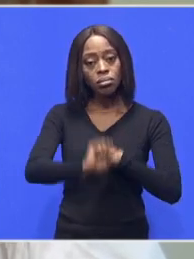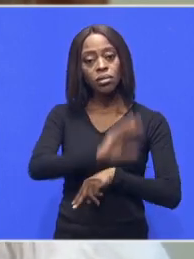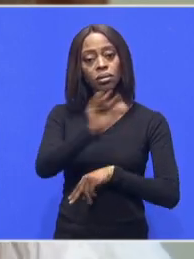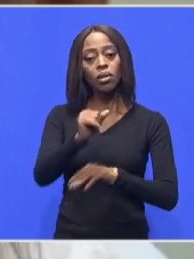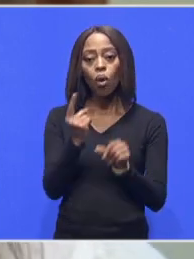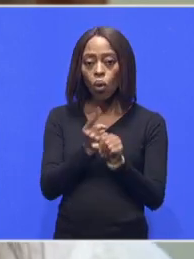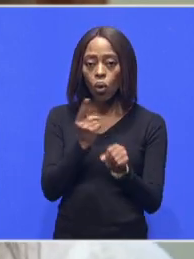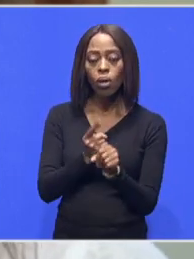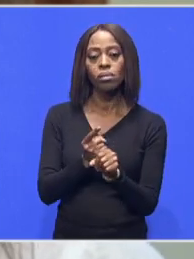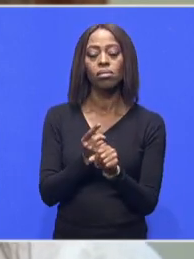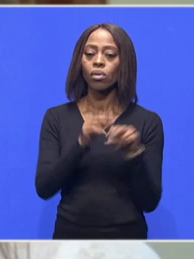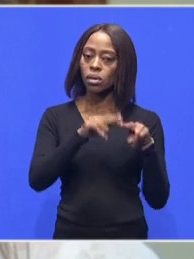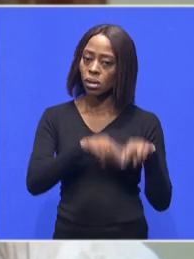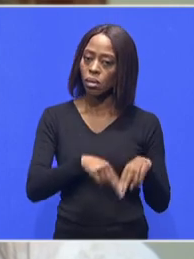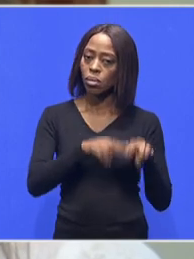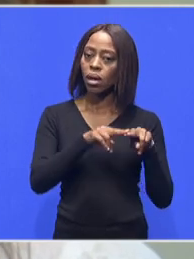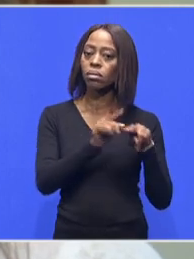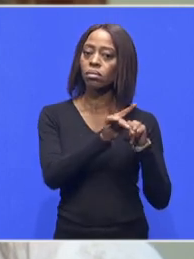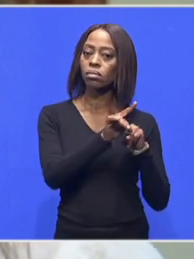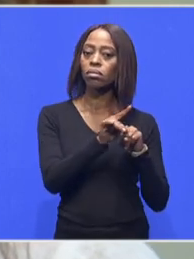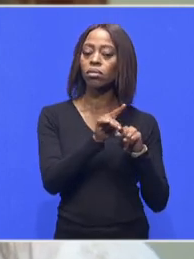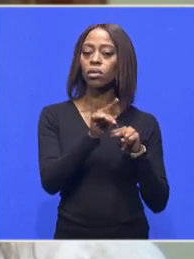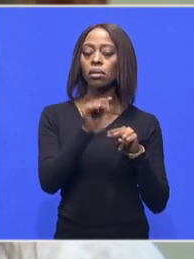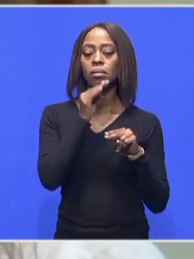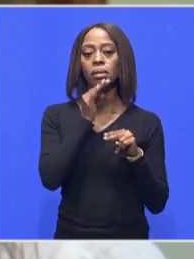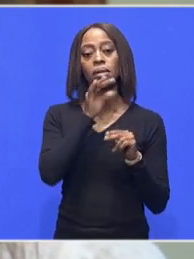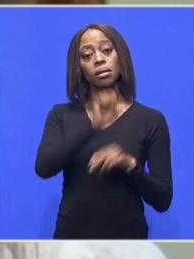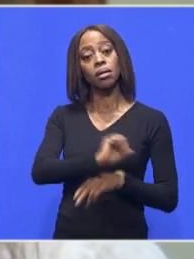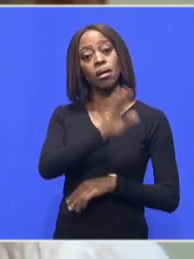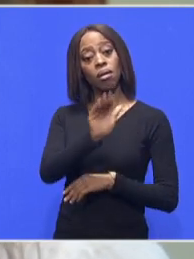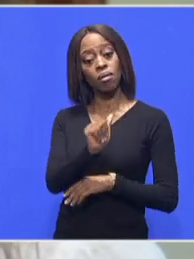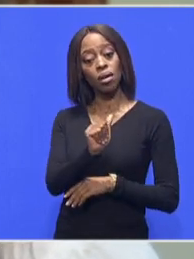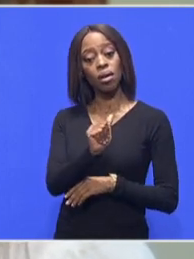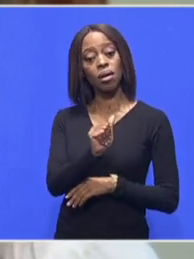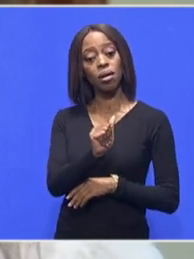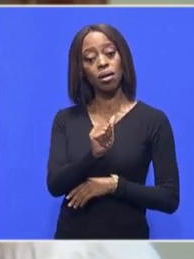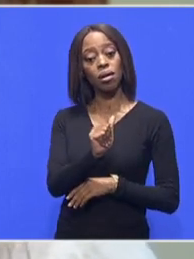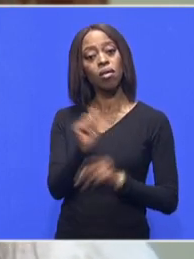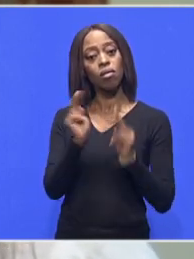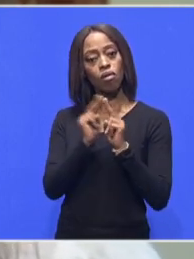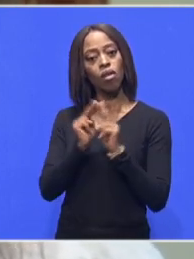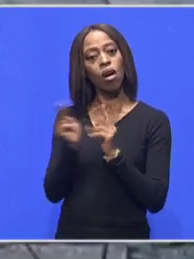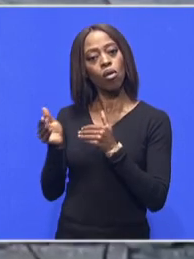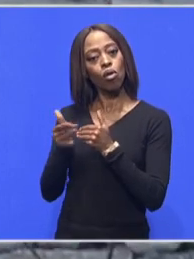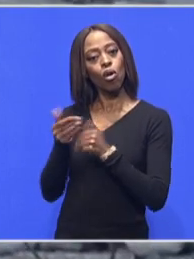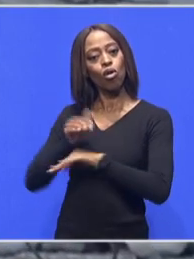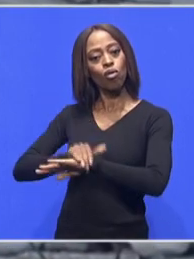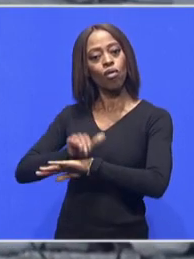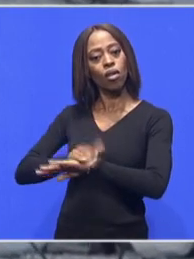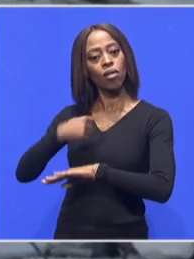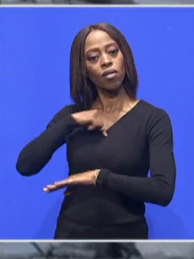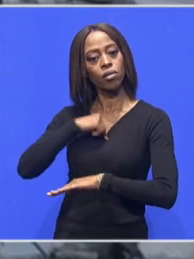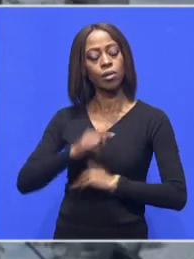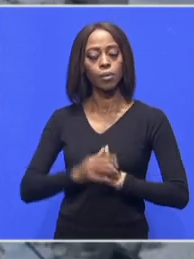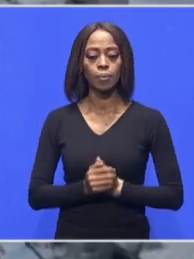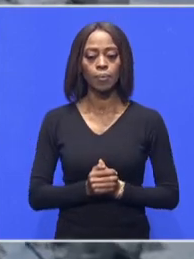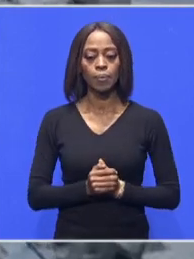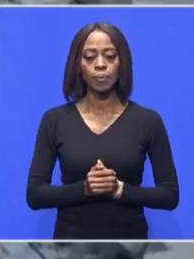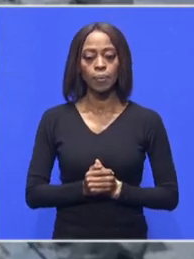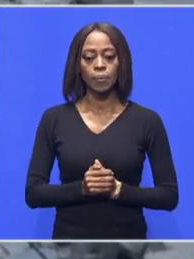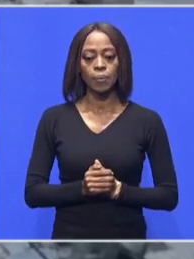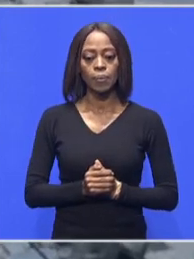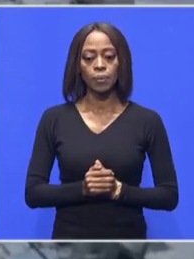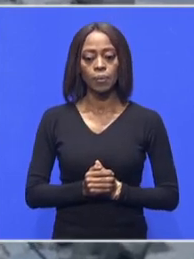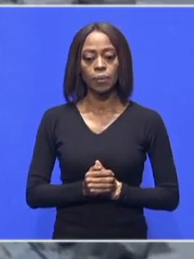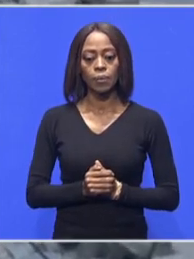time. We consider South Africa as a very close friend. Meanwhile,